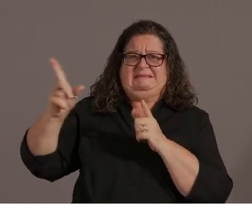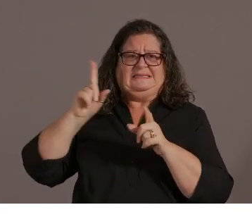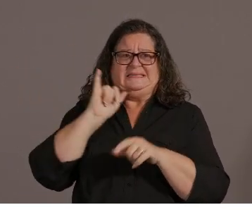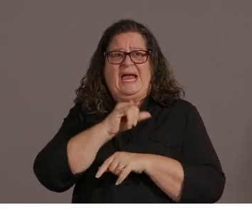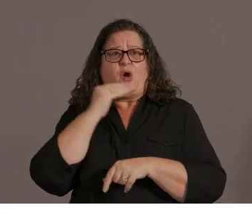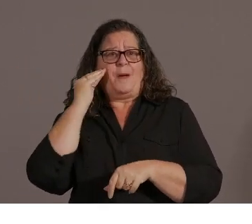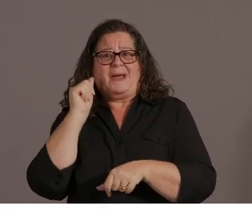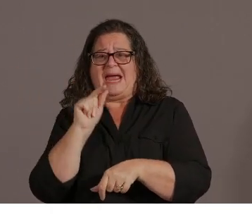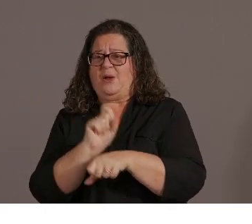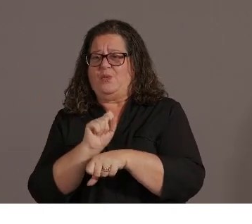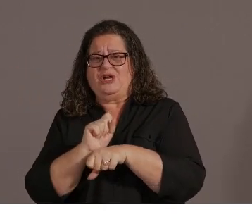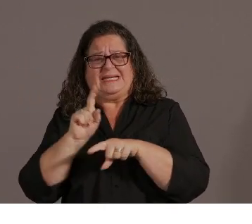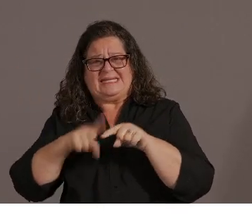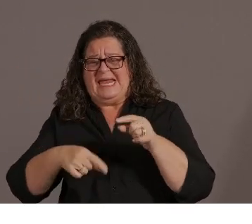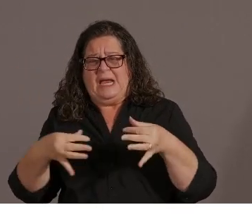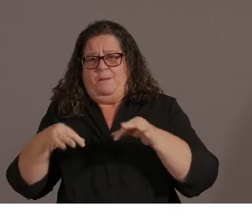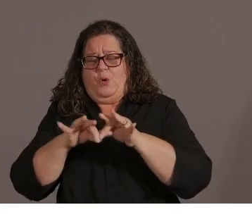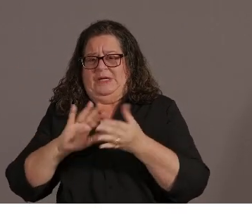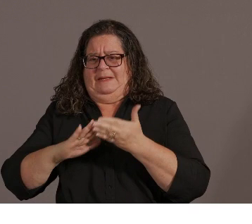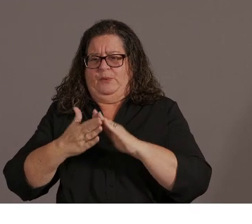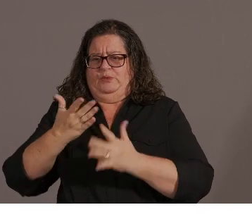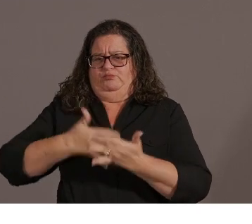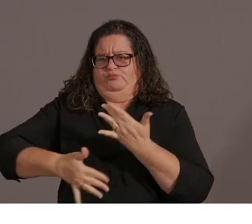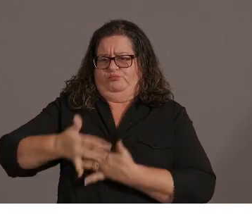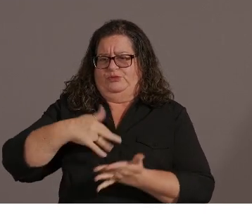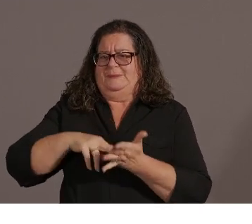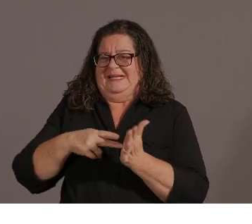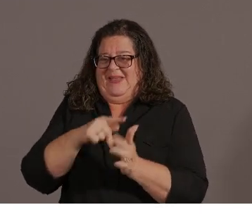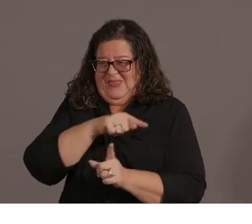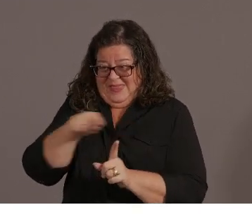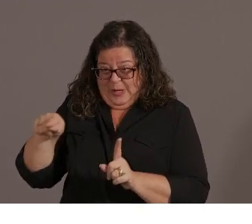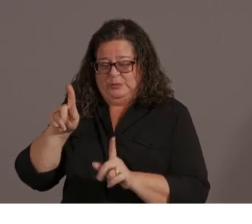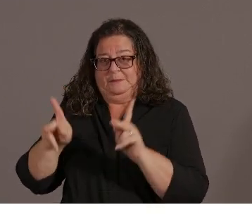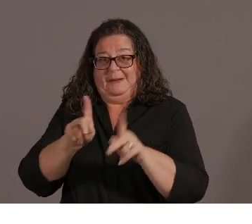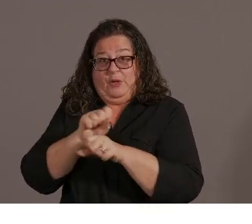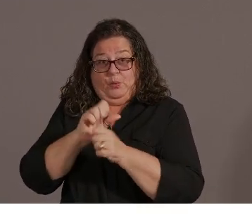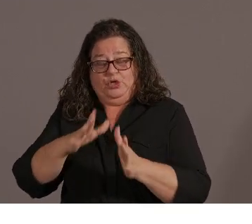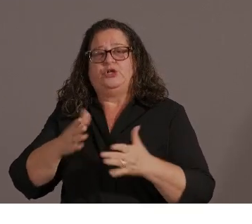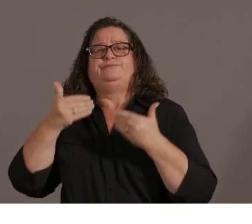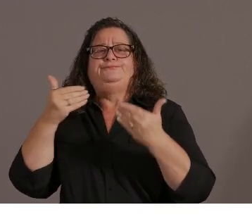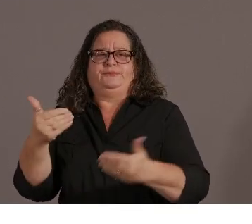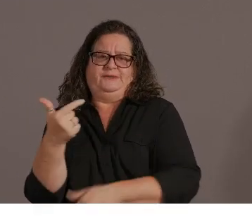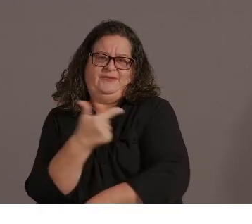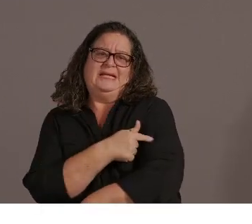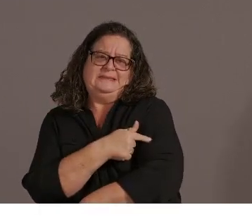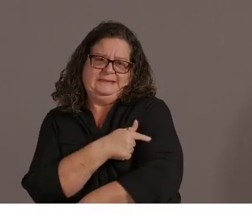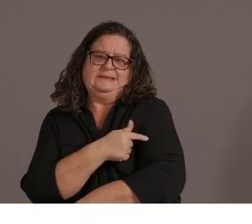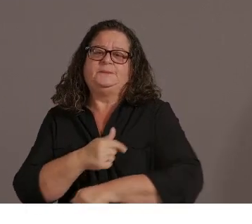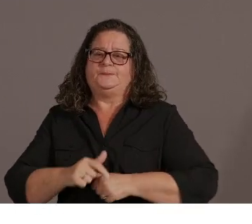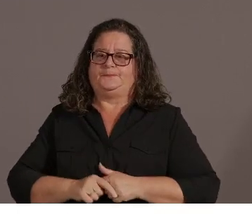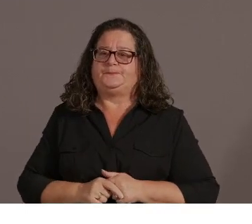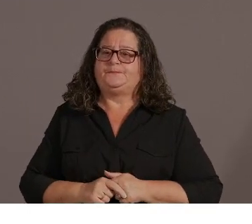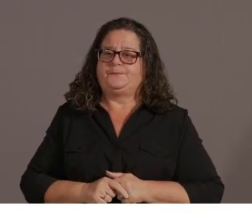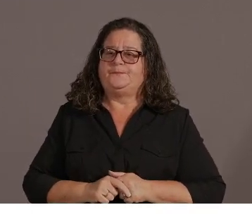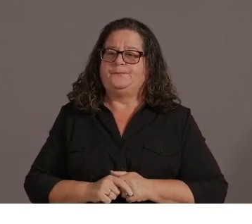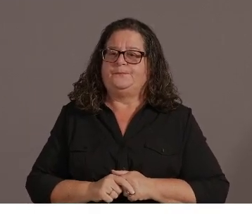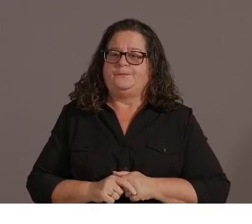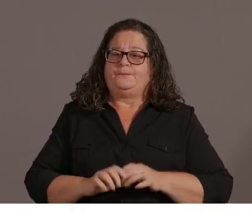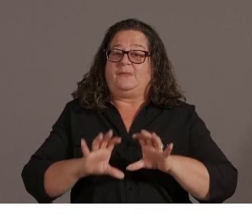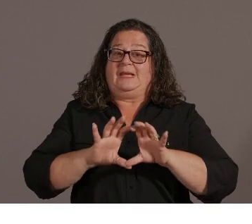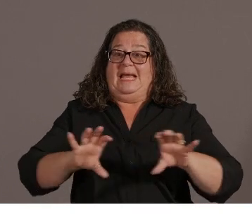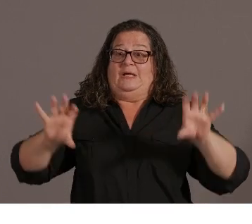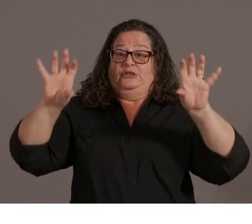running. We are allowing our county health departments to work directly with employers or to offer